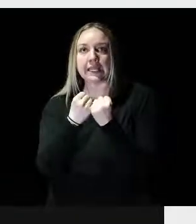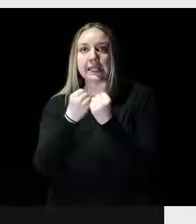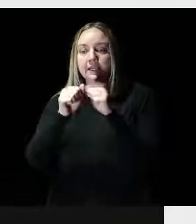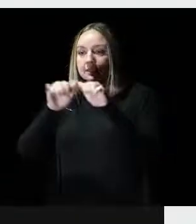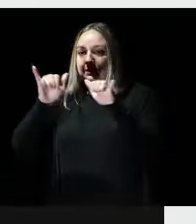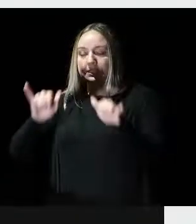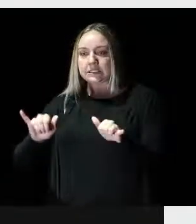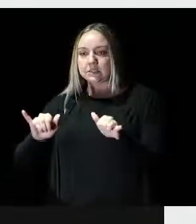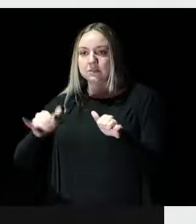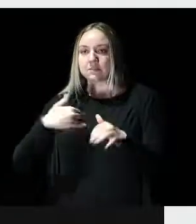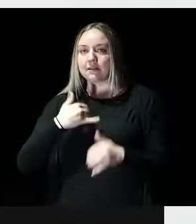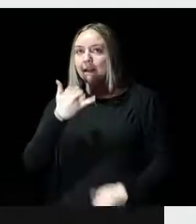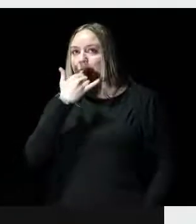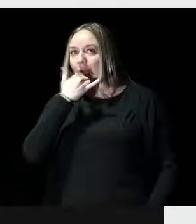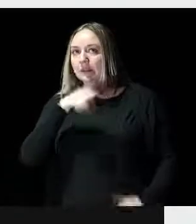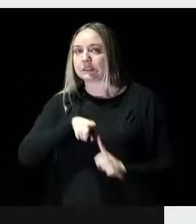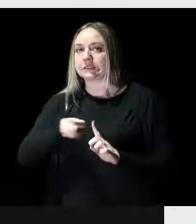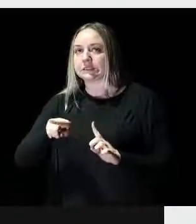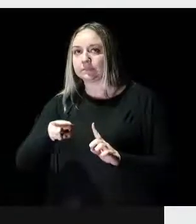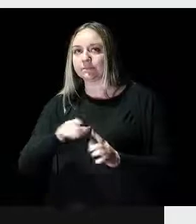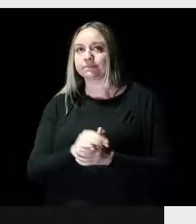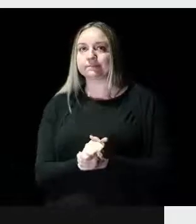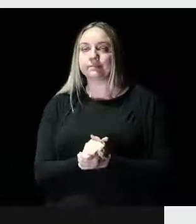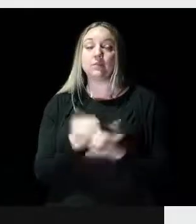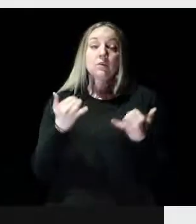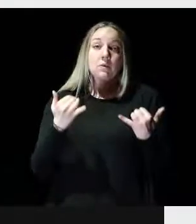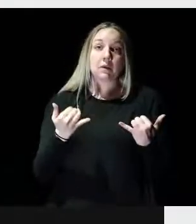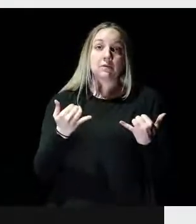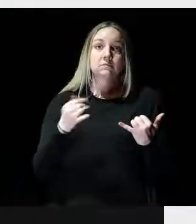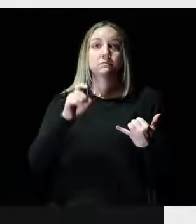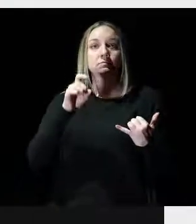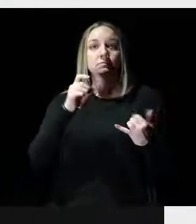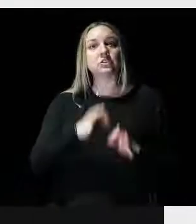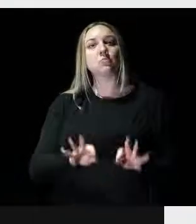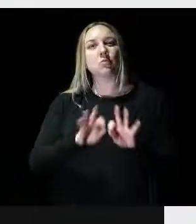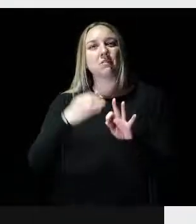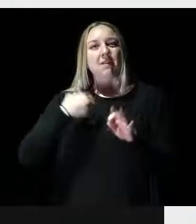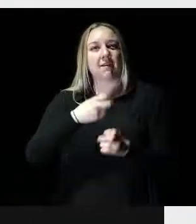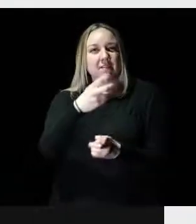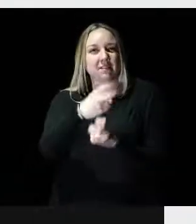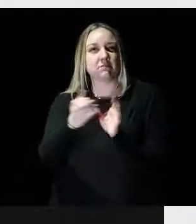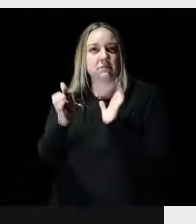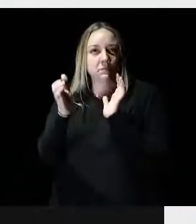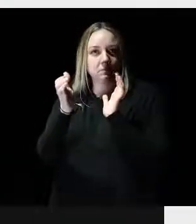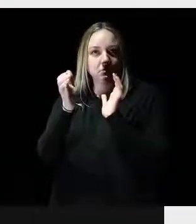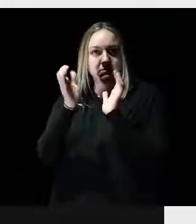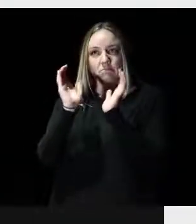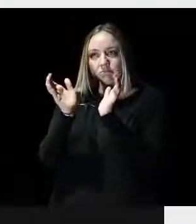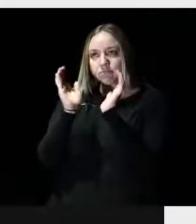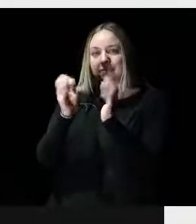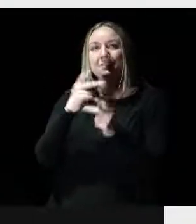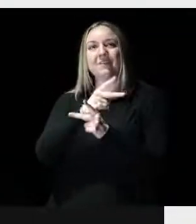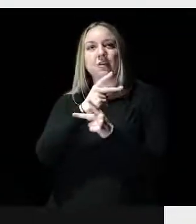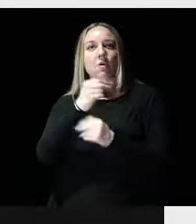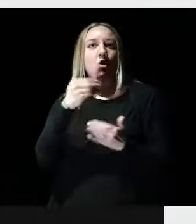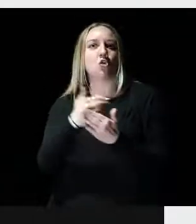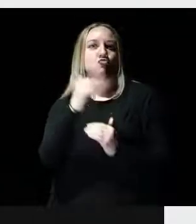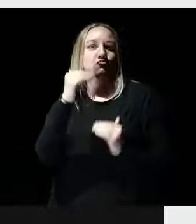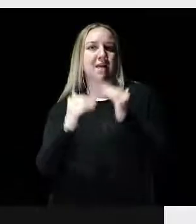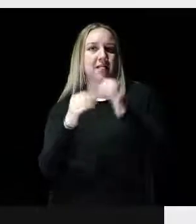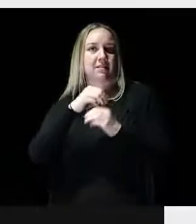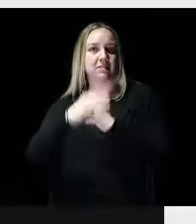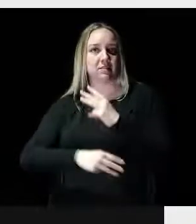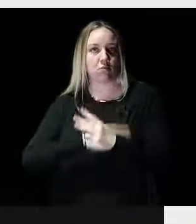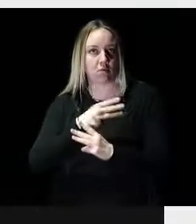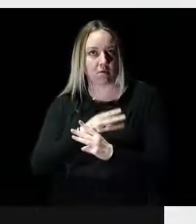flaws. We're at a point when we need to have difficult discussions and work to create a new balance in the world. In this, design must play a critical